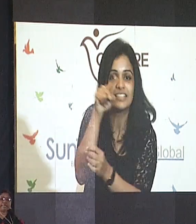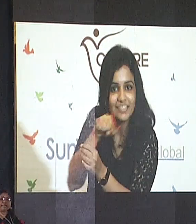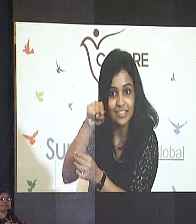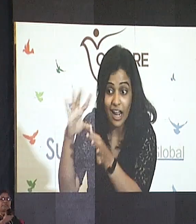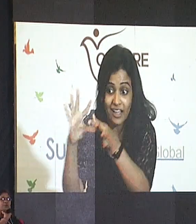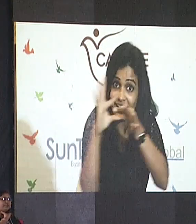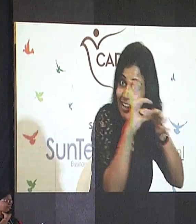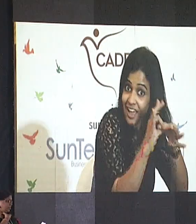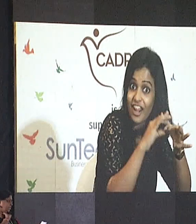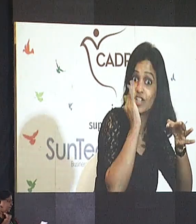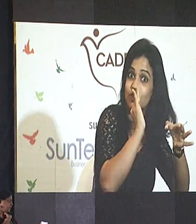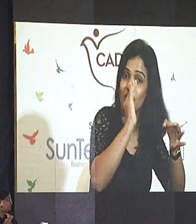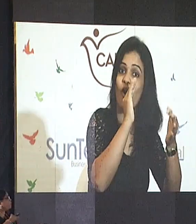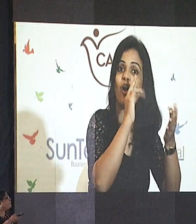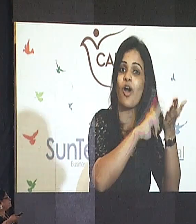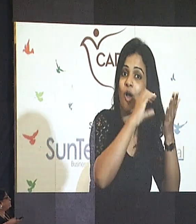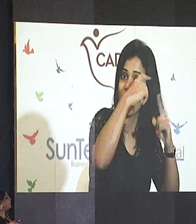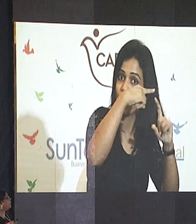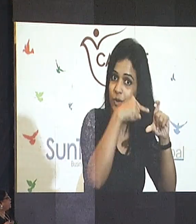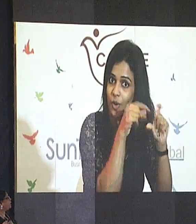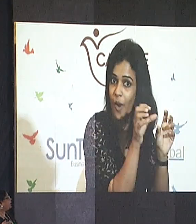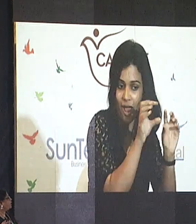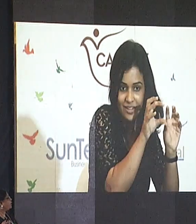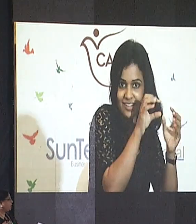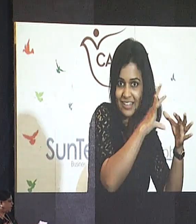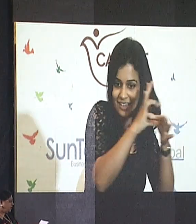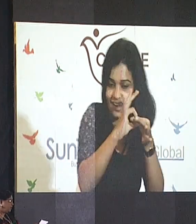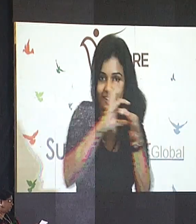Vishuddhi chakra, the throat area. Pa.